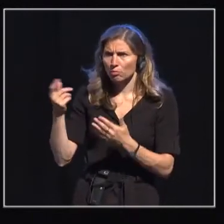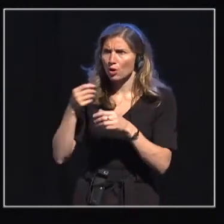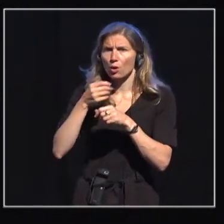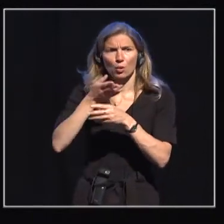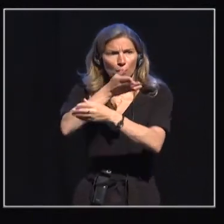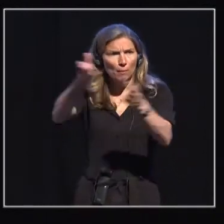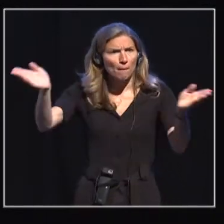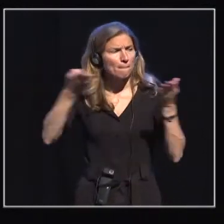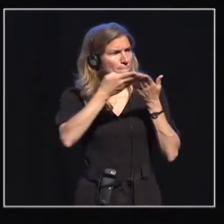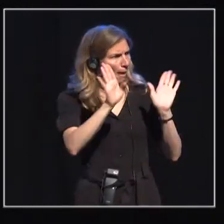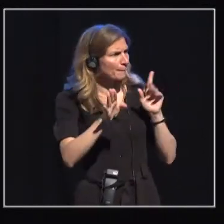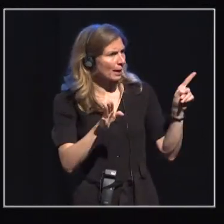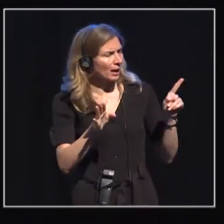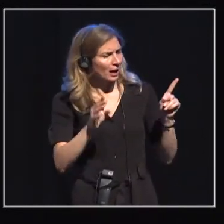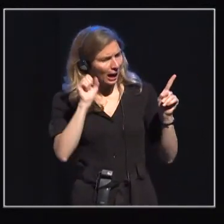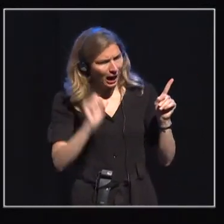public sector